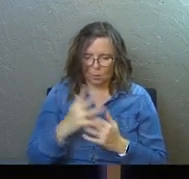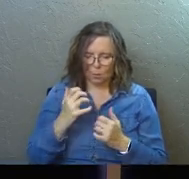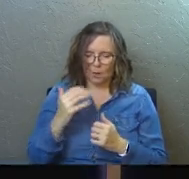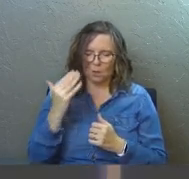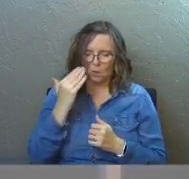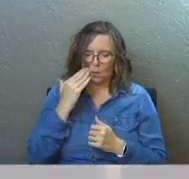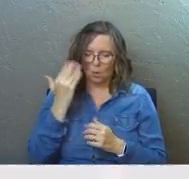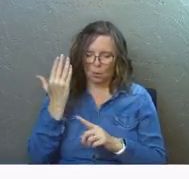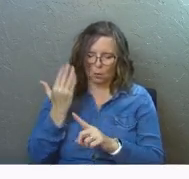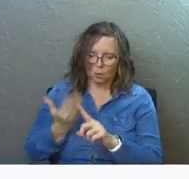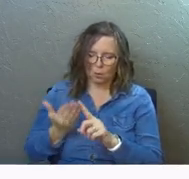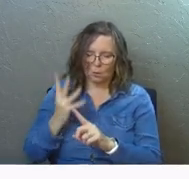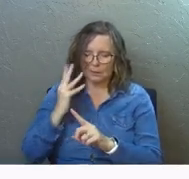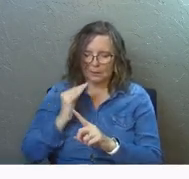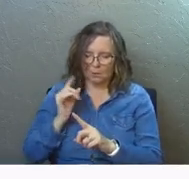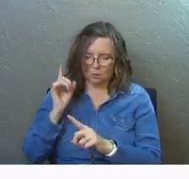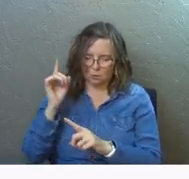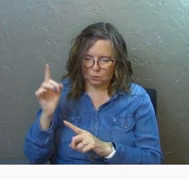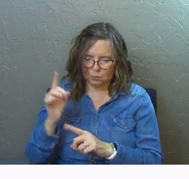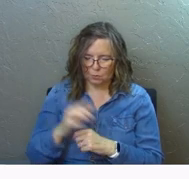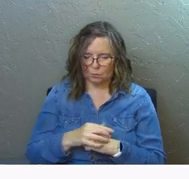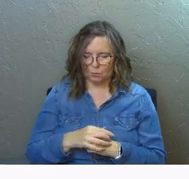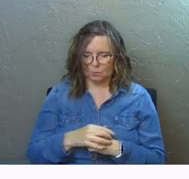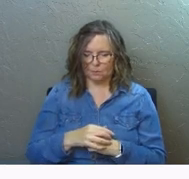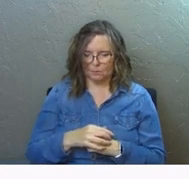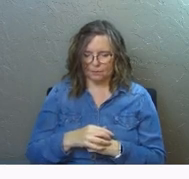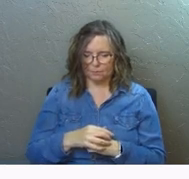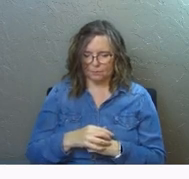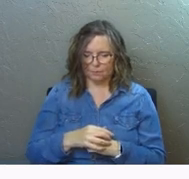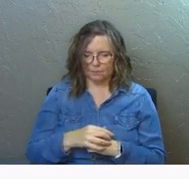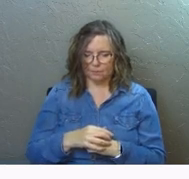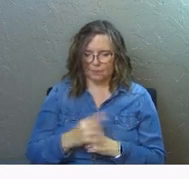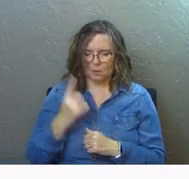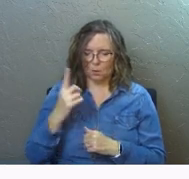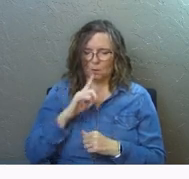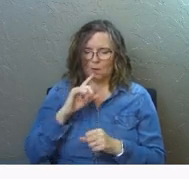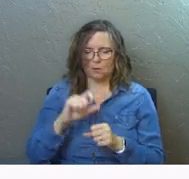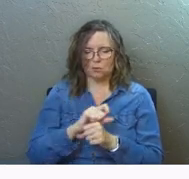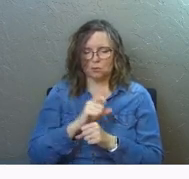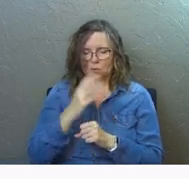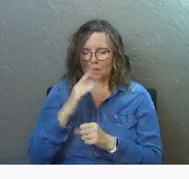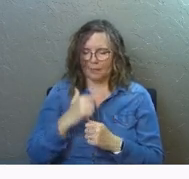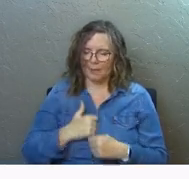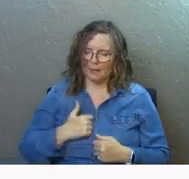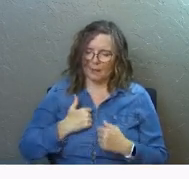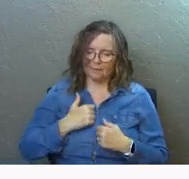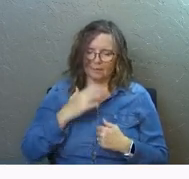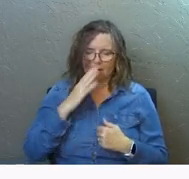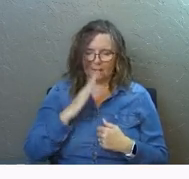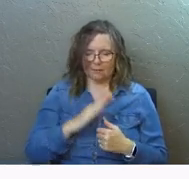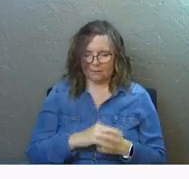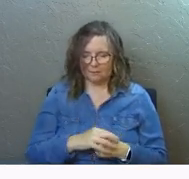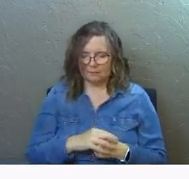We want to know you. We want to experience you, the one true God, the living God.